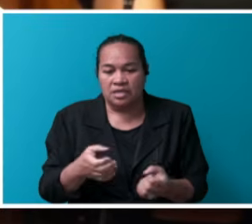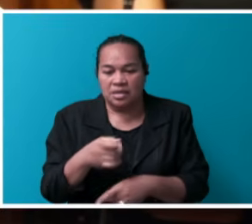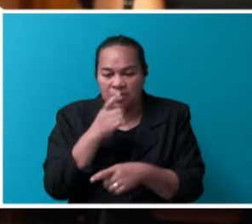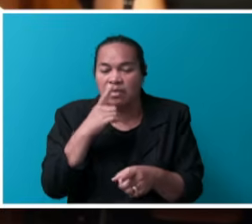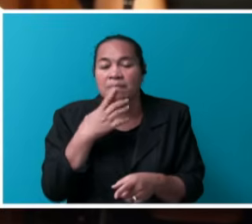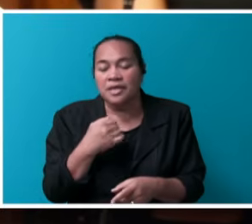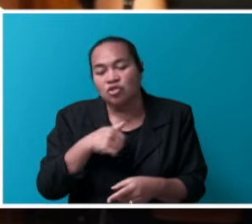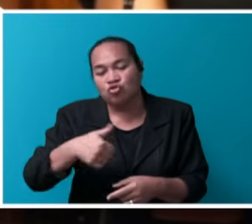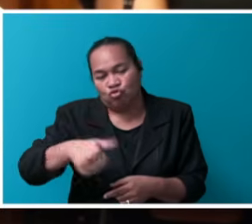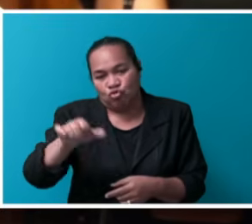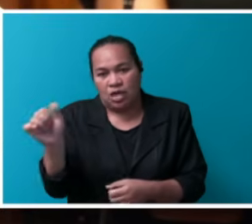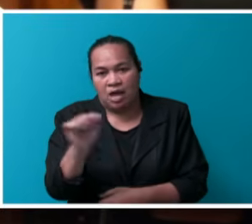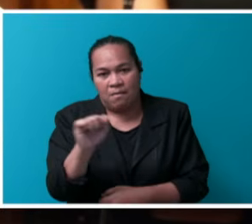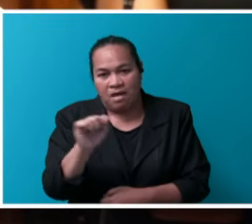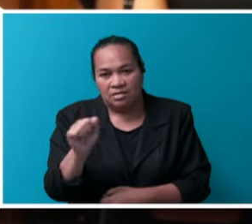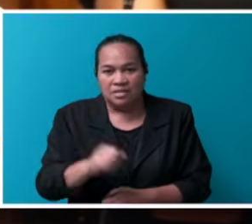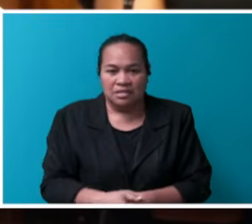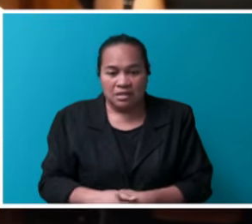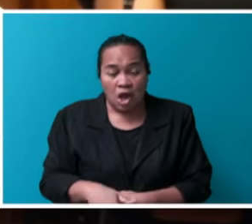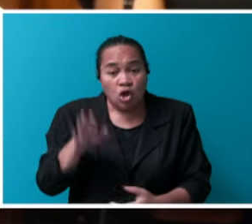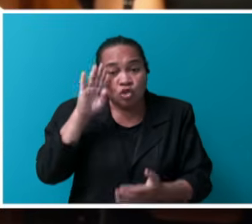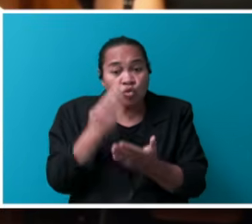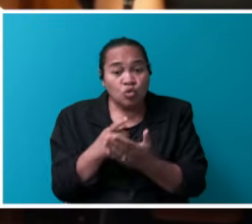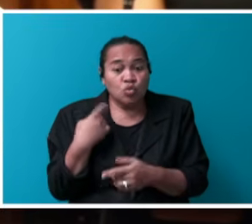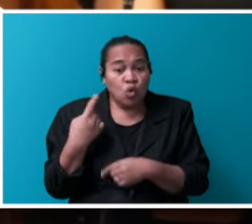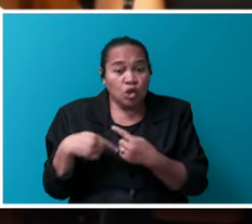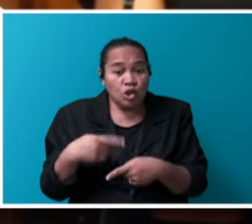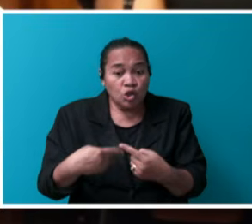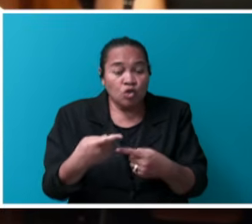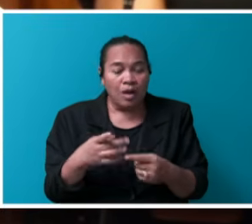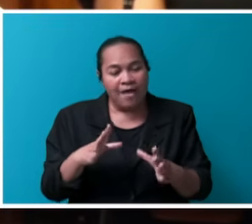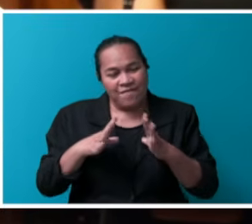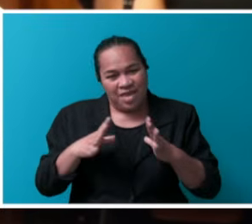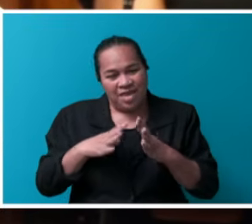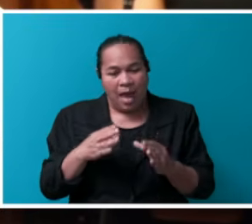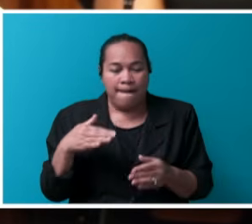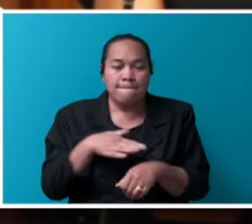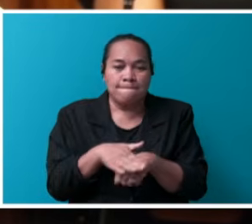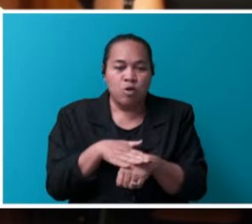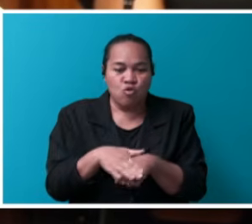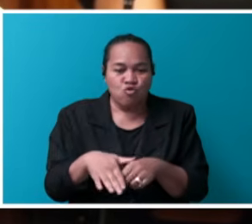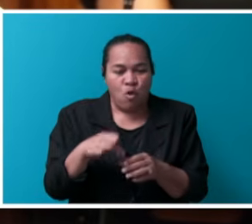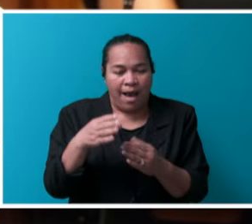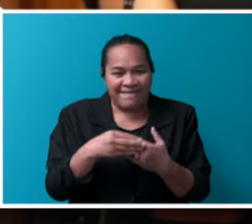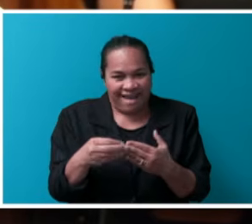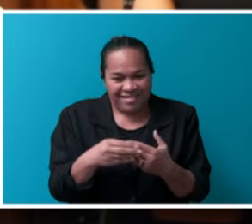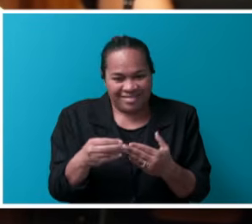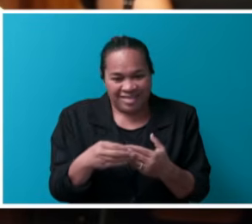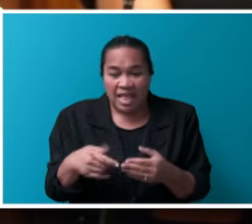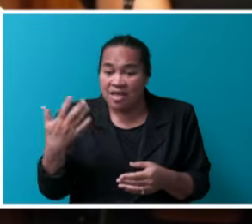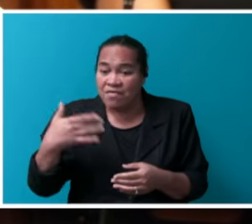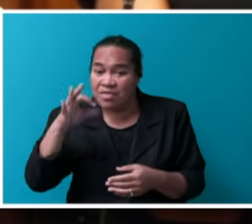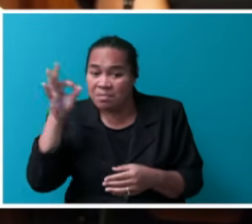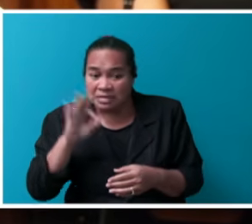transport. Students will continue to travel to school for free with blue cards, while the 50% subsidy will continue